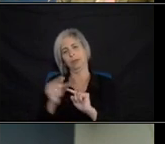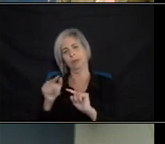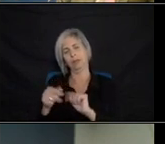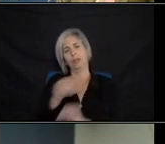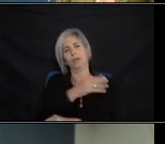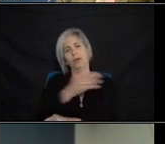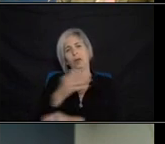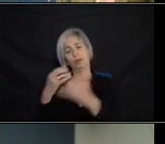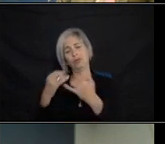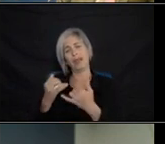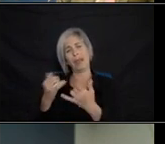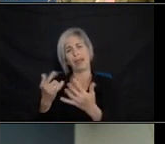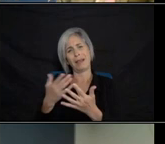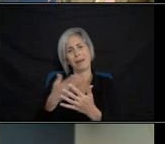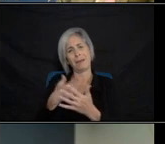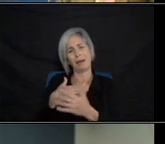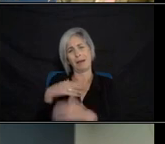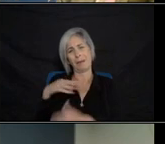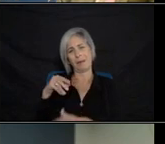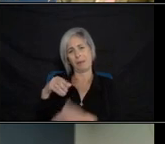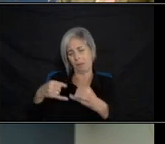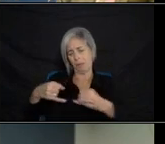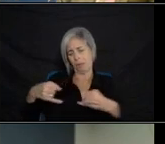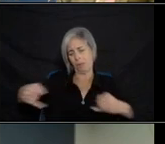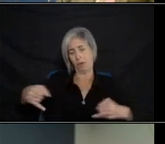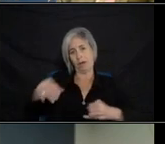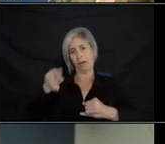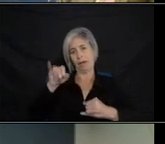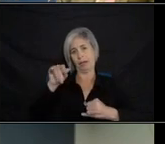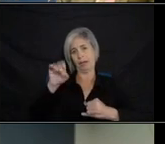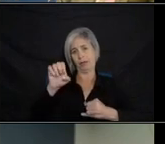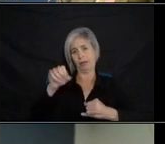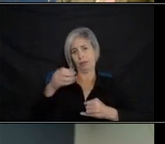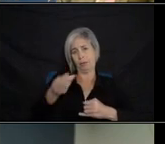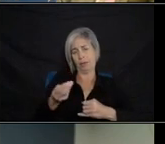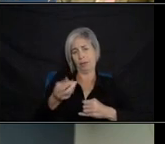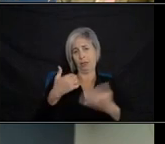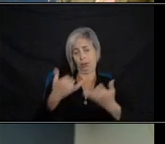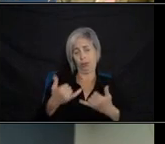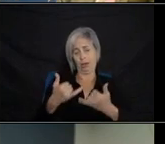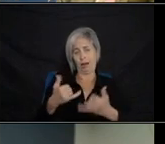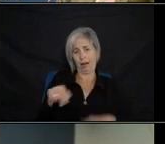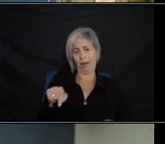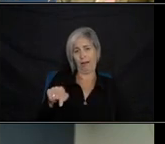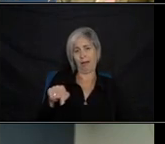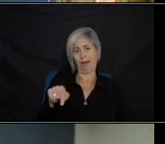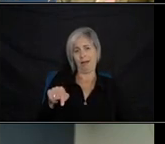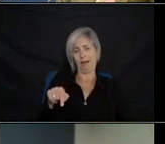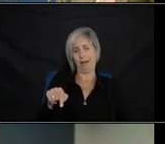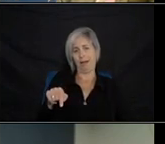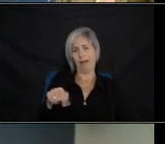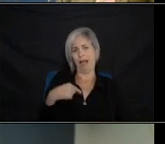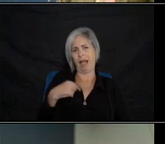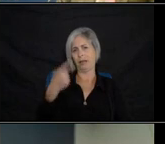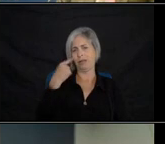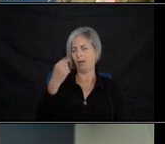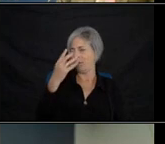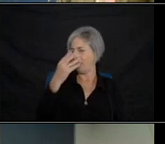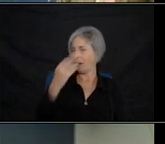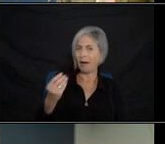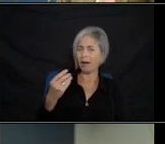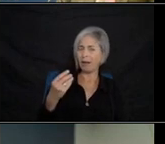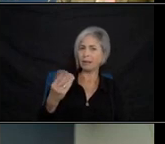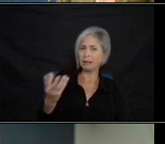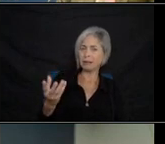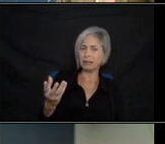Just today, my property borders the Nichols Boulevard property. Just today, I watched a fox, walk